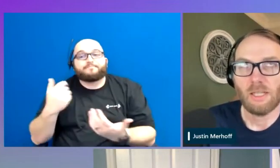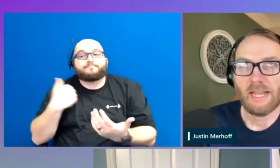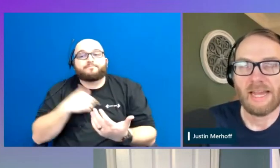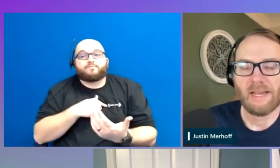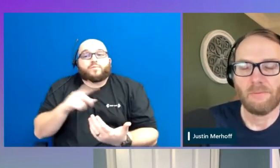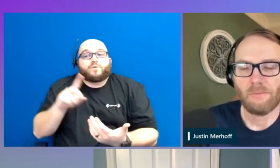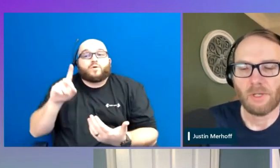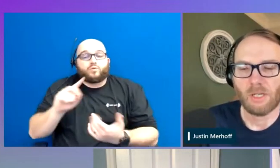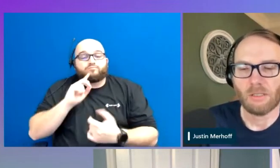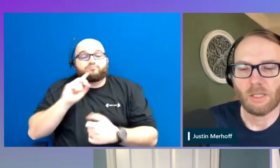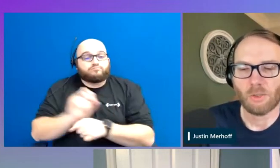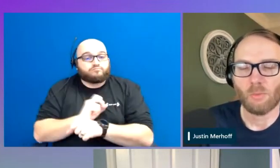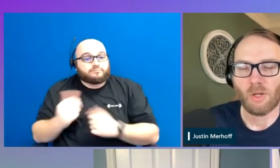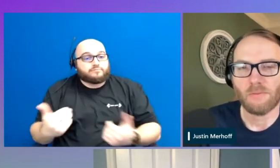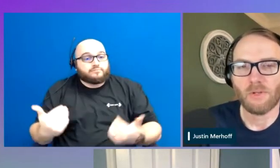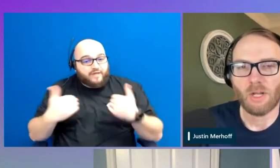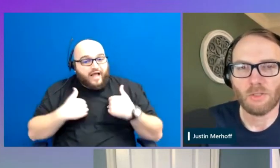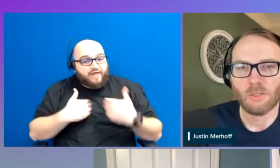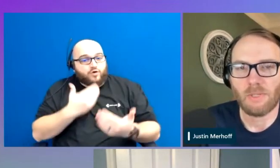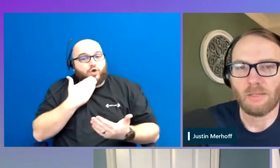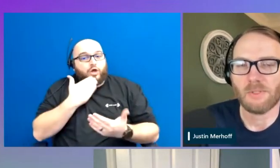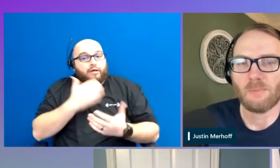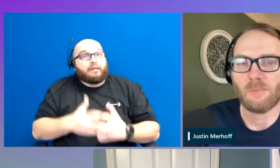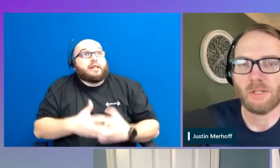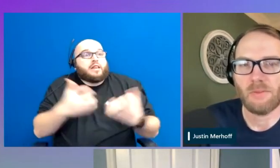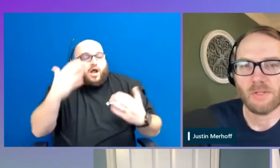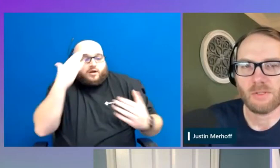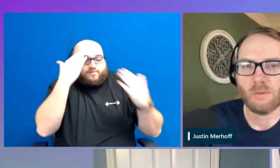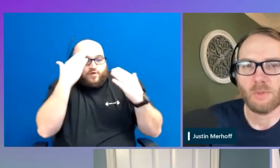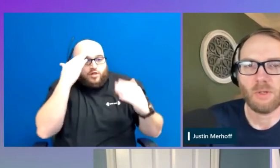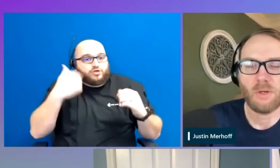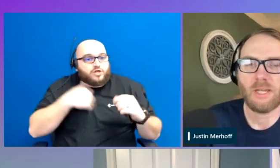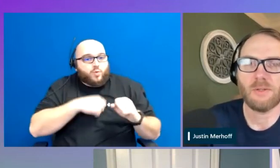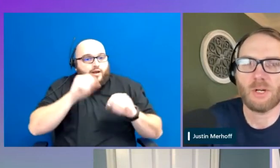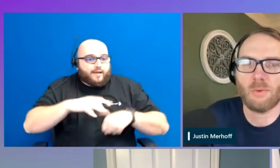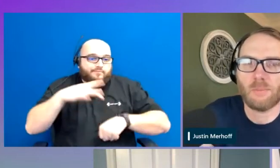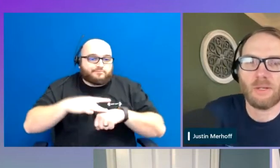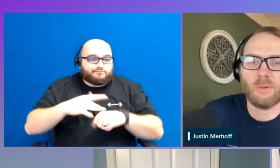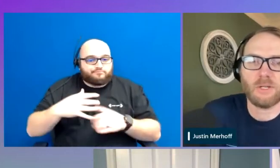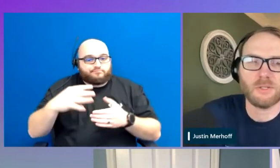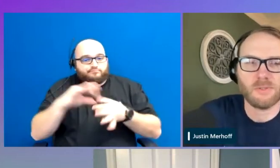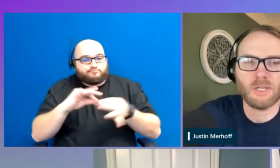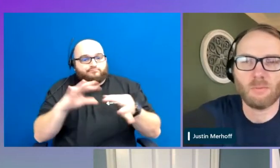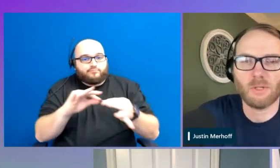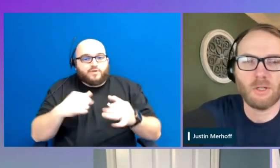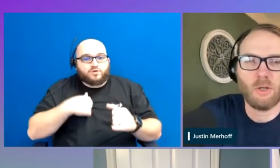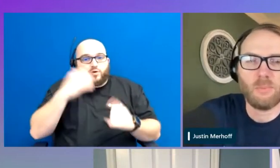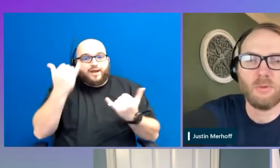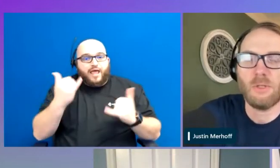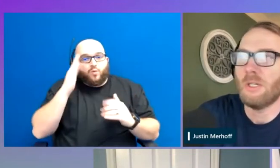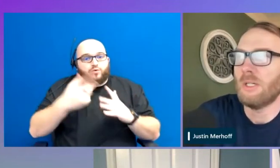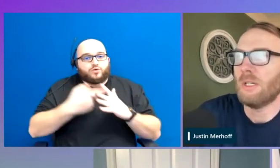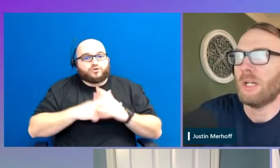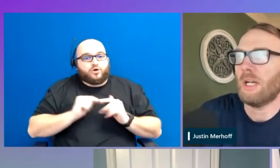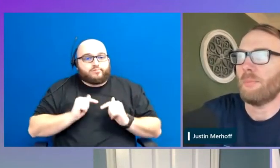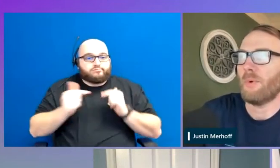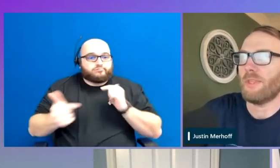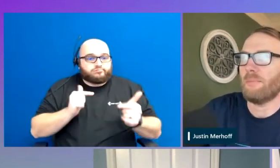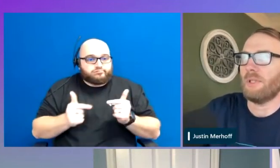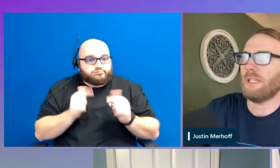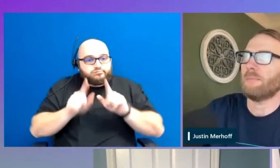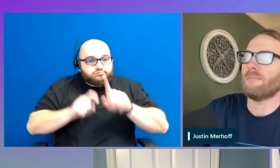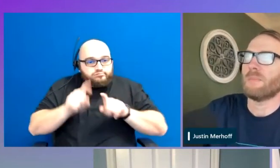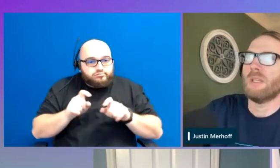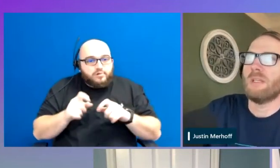really have a good wealth of knowledge to be able to speak on this. So I'm going to go ahead and start with my questions, and we're going to open